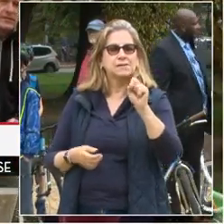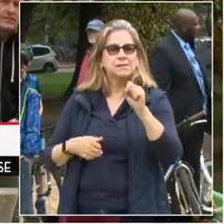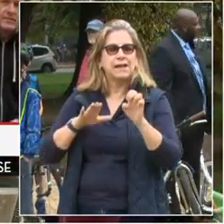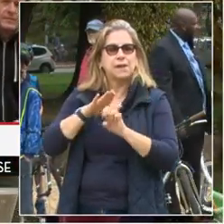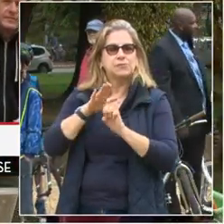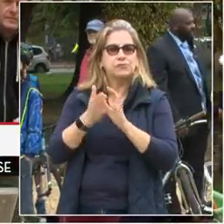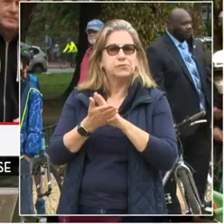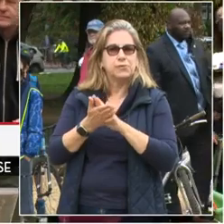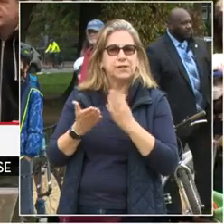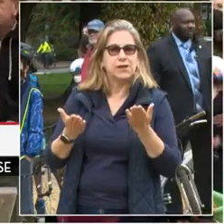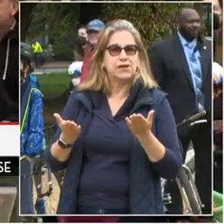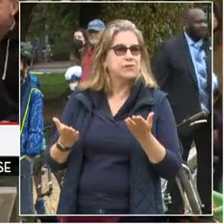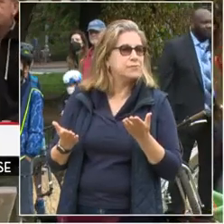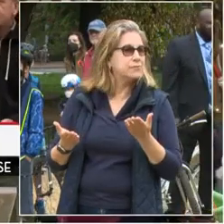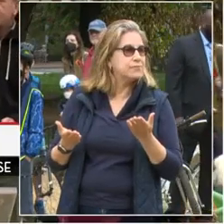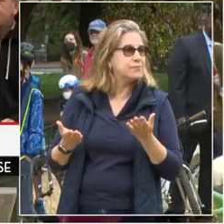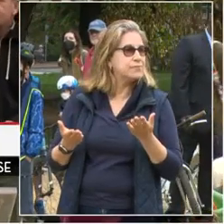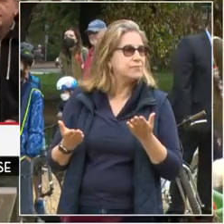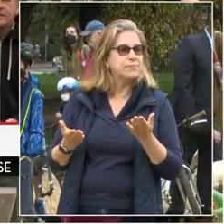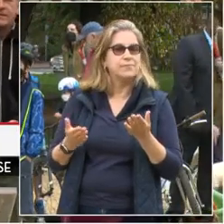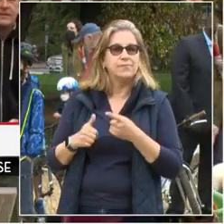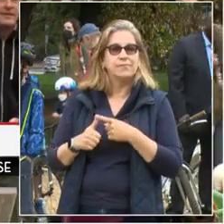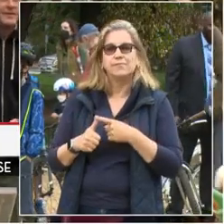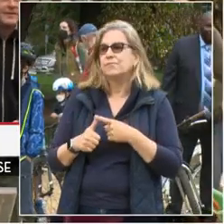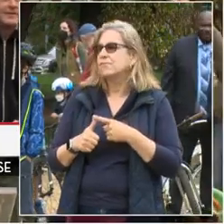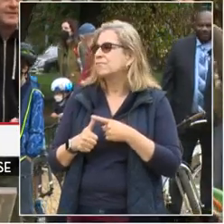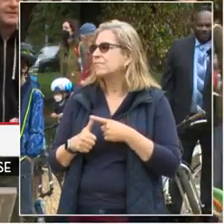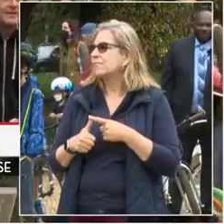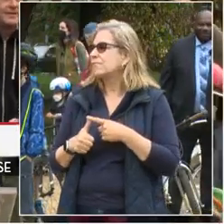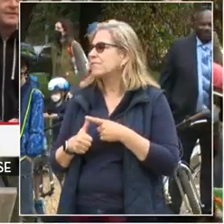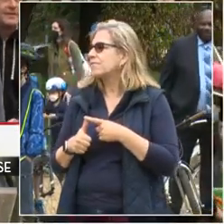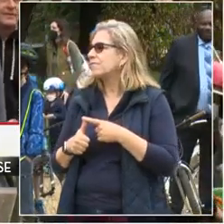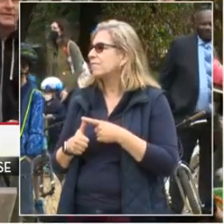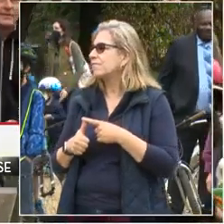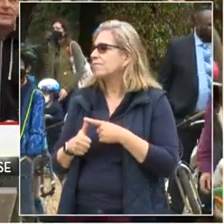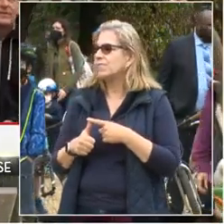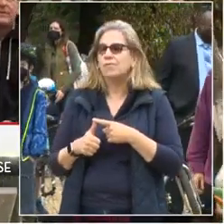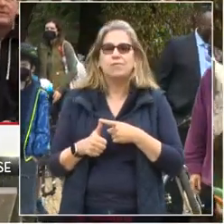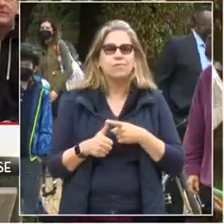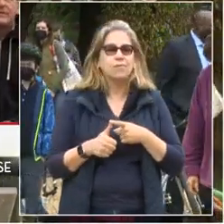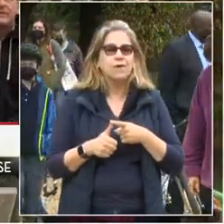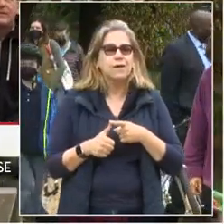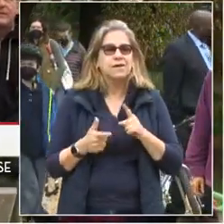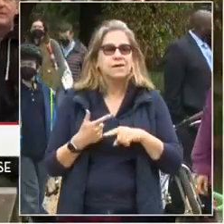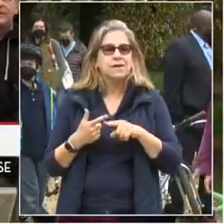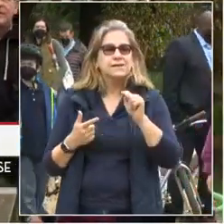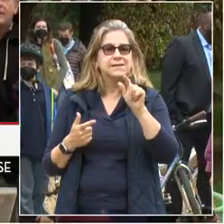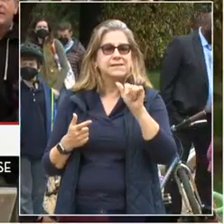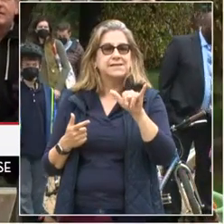That's the quietest I've ever heard Watkins. All right, how about Tyler Elementary?